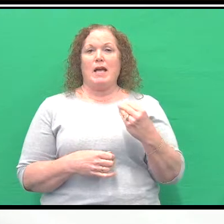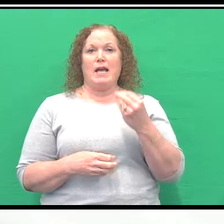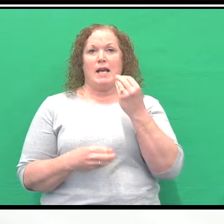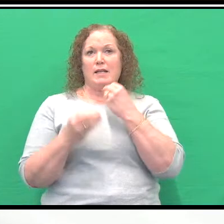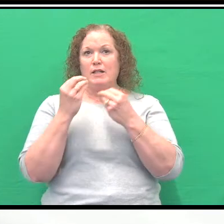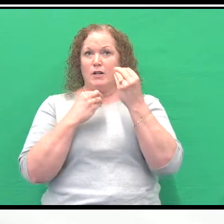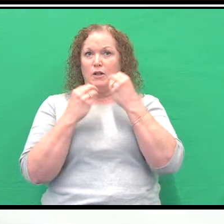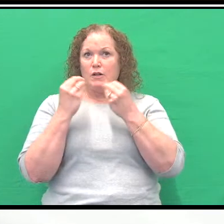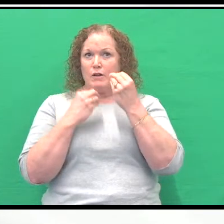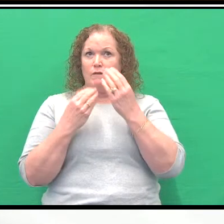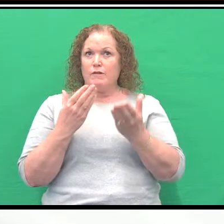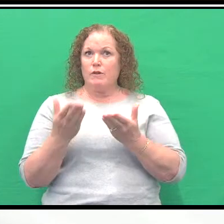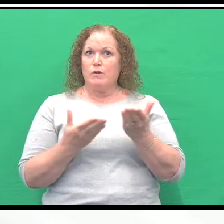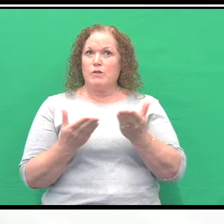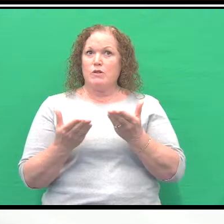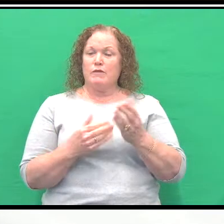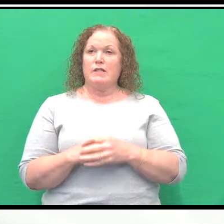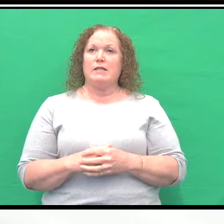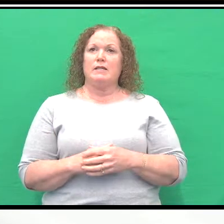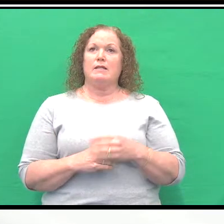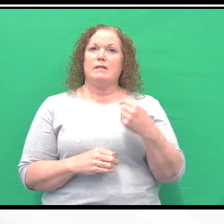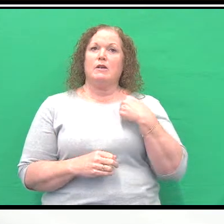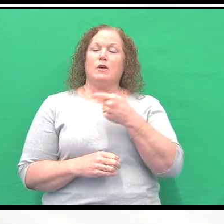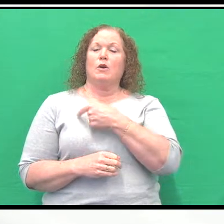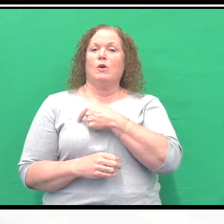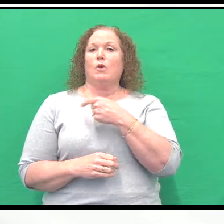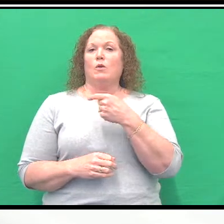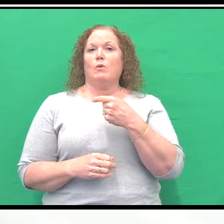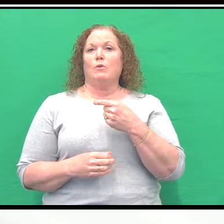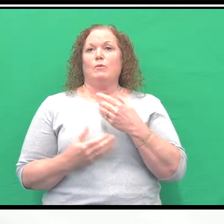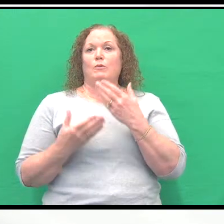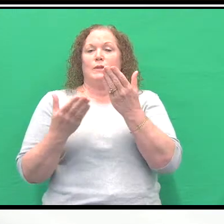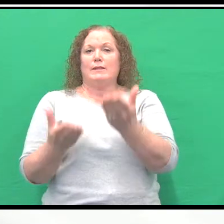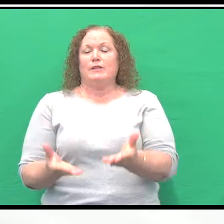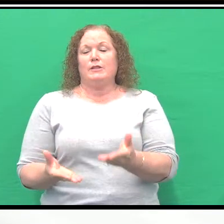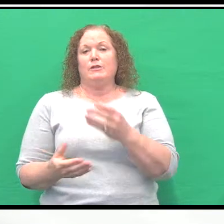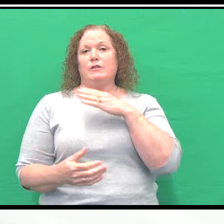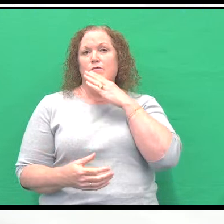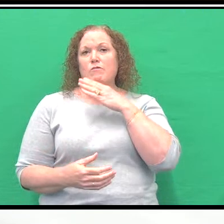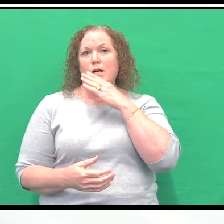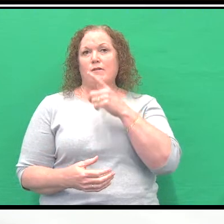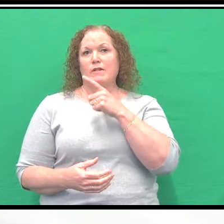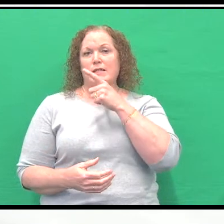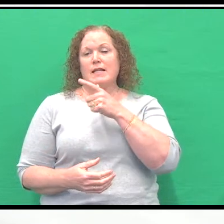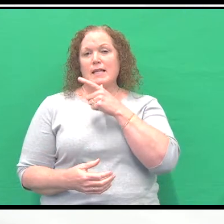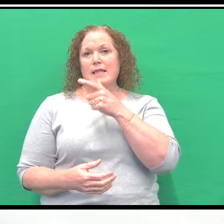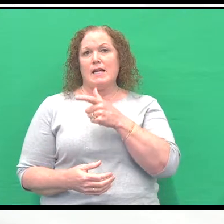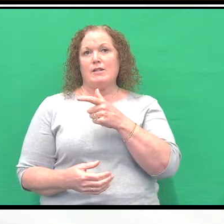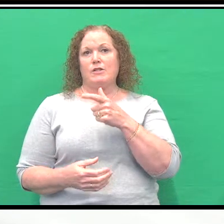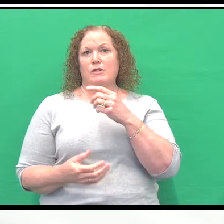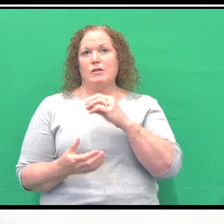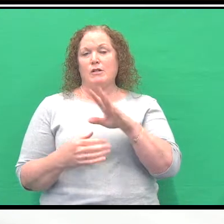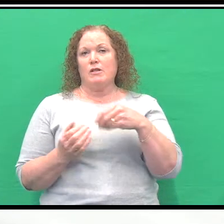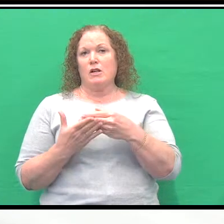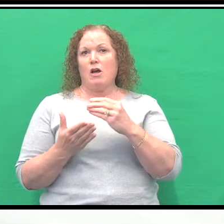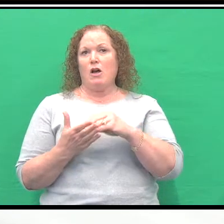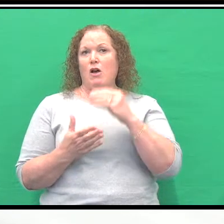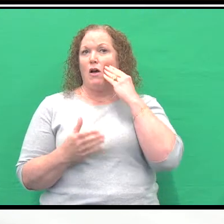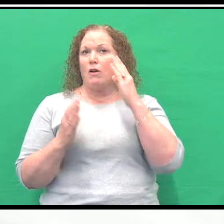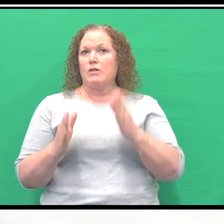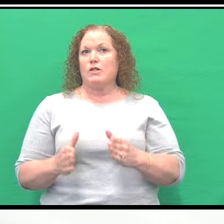We, as you know, we serve breakfast and lunch to our students. Obviously, this schedule really pushes everything